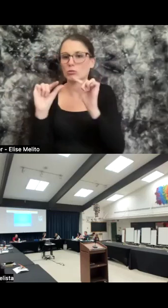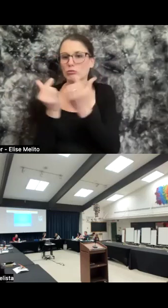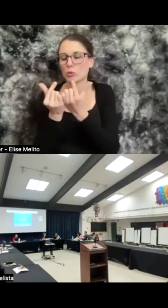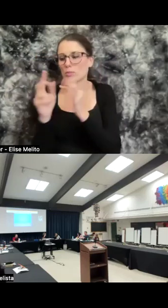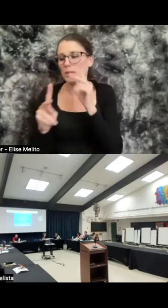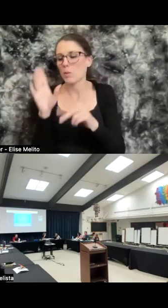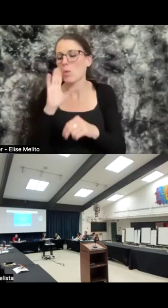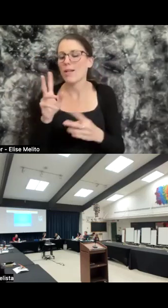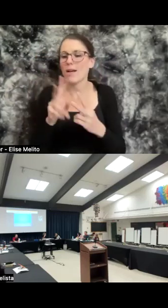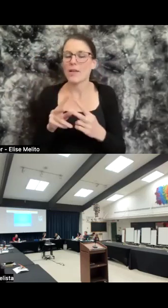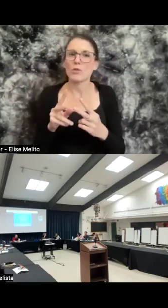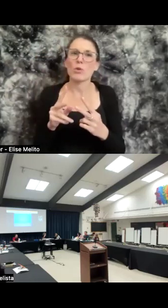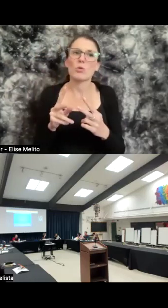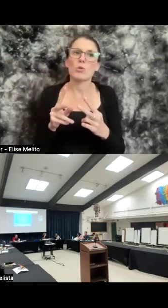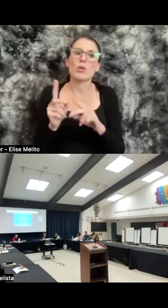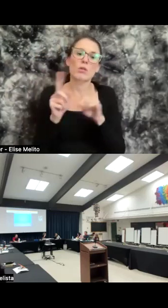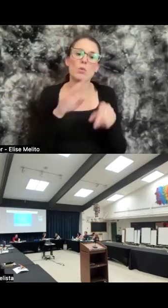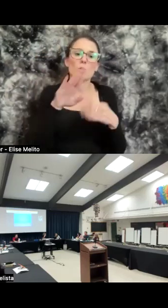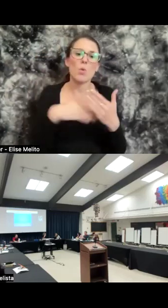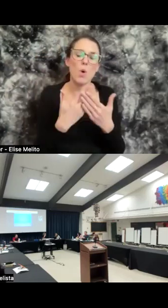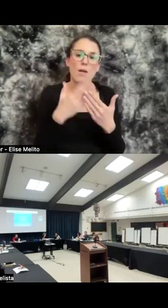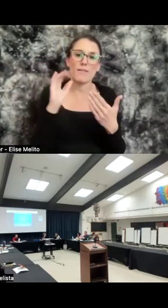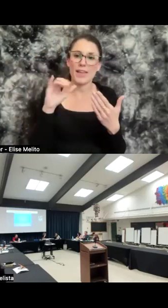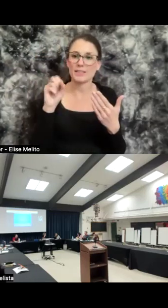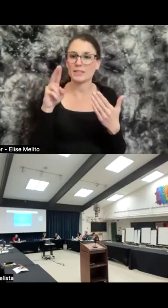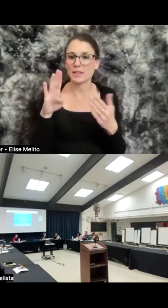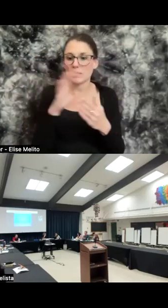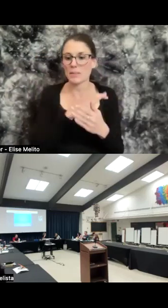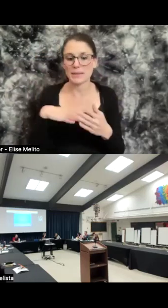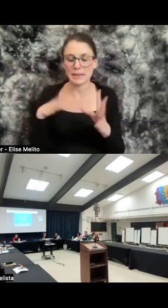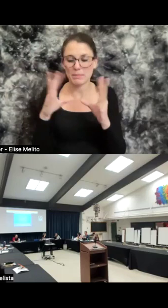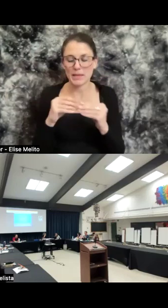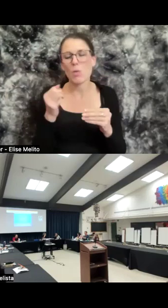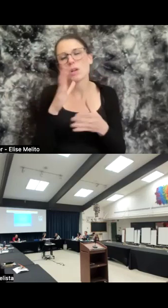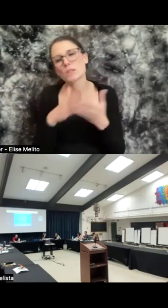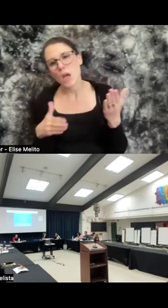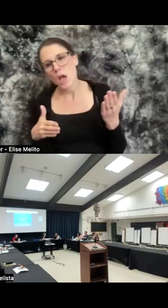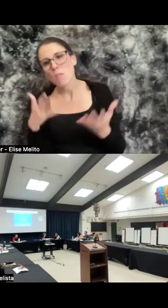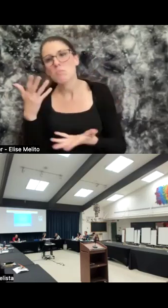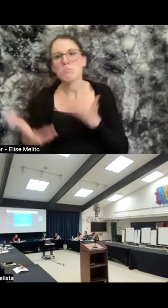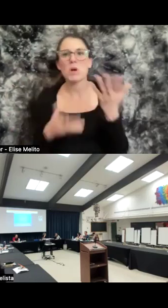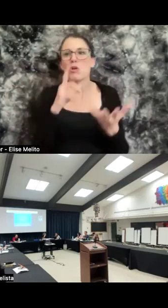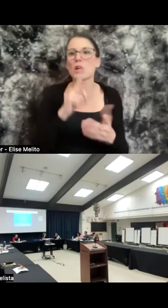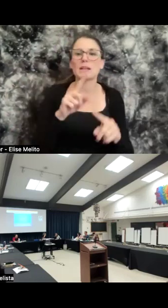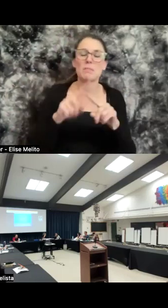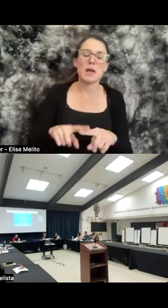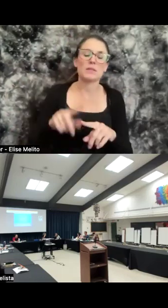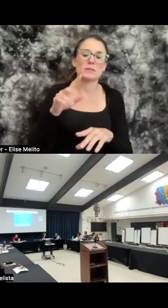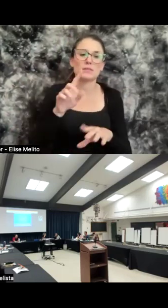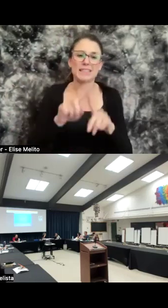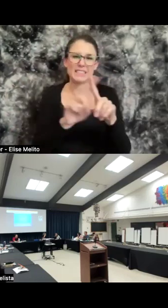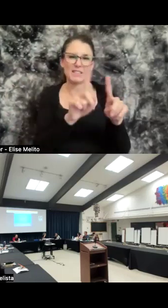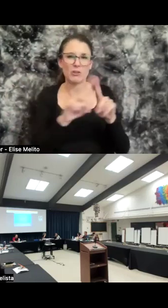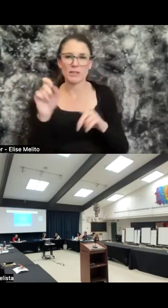will either attend all the subcommittee meetings or some of them, or meet on their own. It'll depend on the different